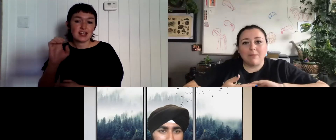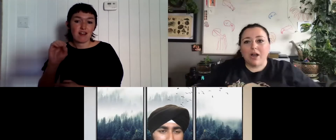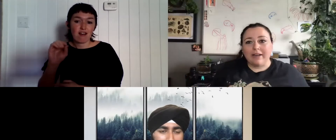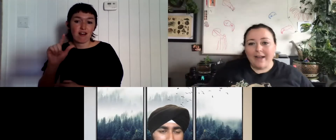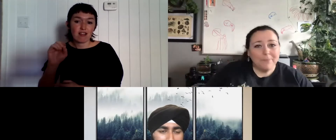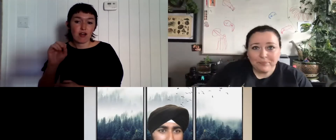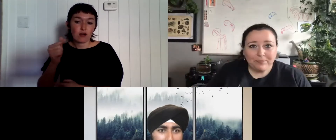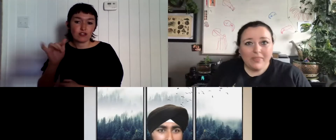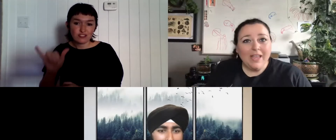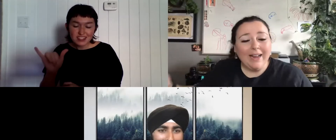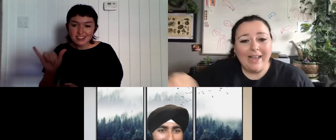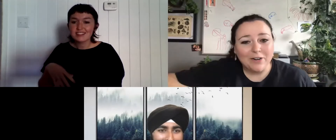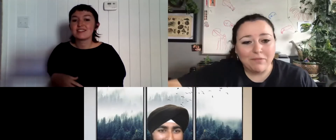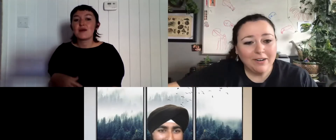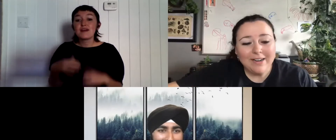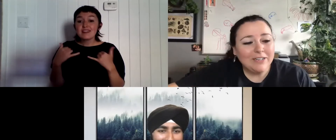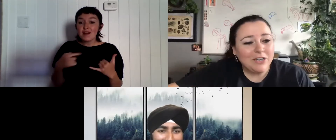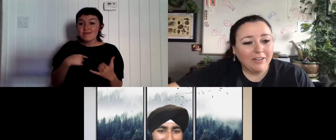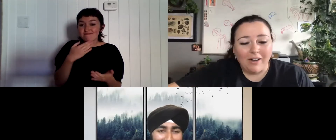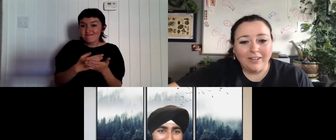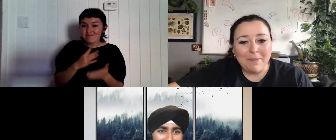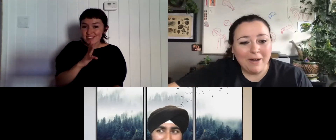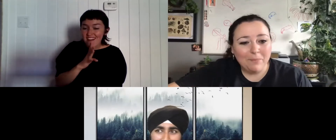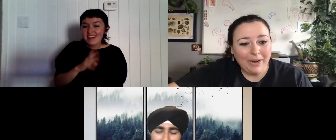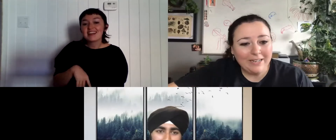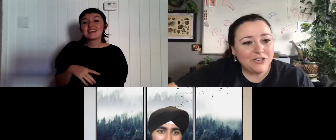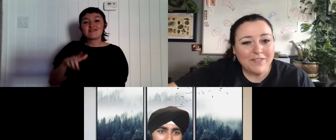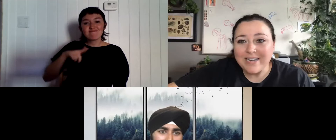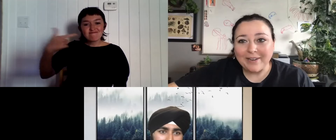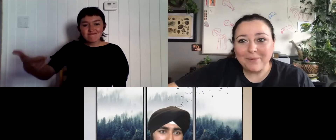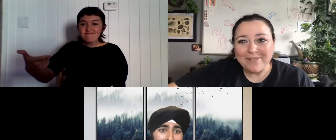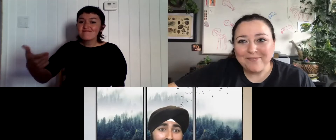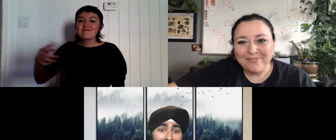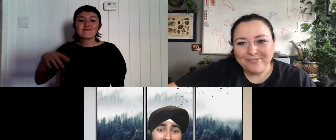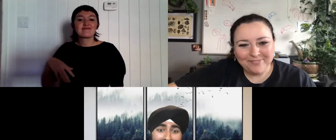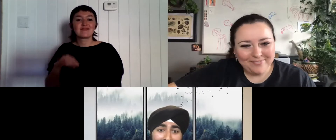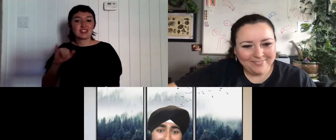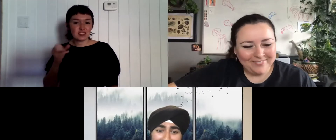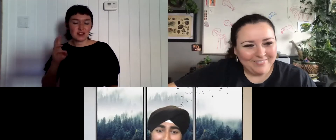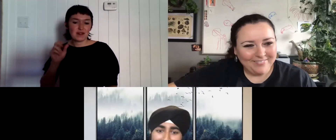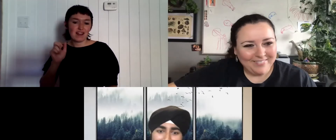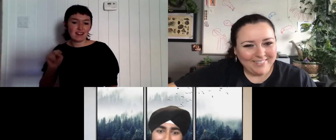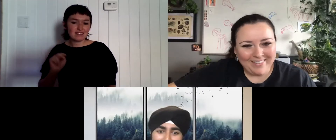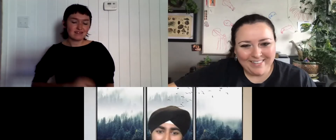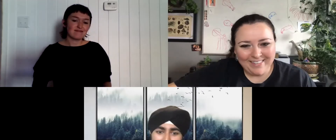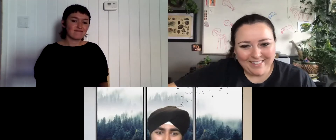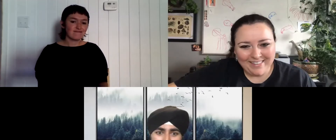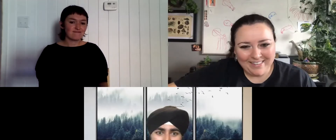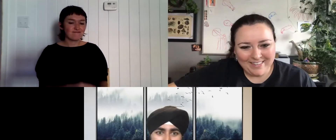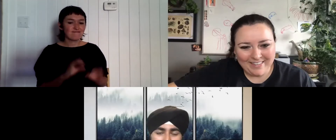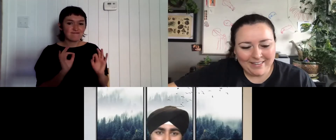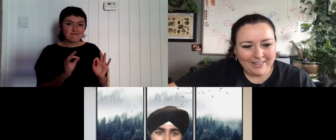will stop talking now and hand it over to talk all about brains. Jiwan, take it away. Excellent, thank you. I'm